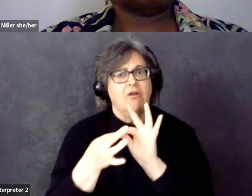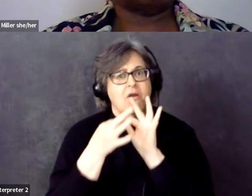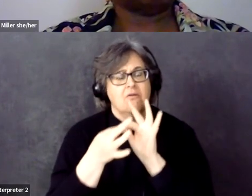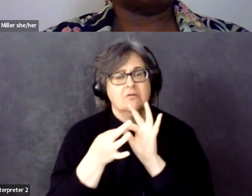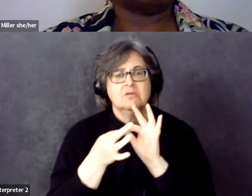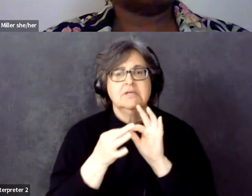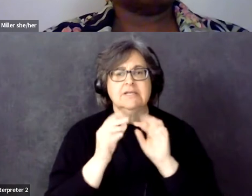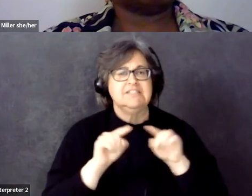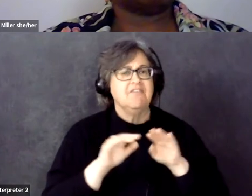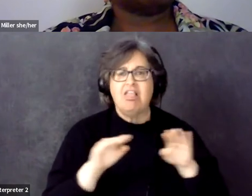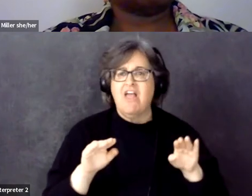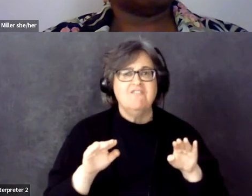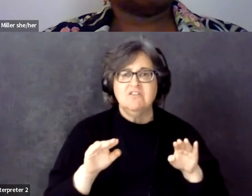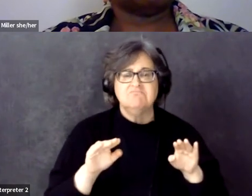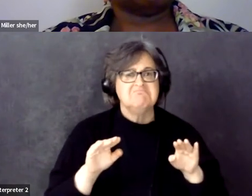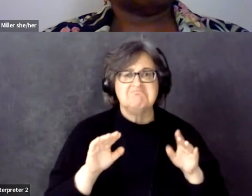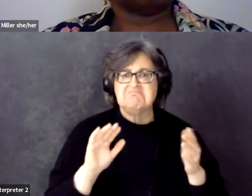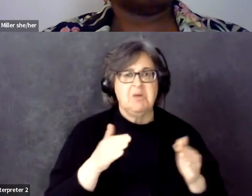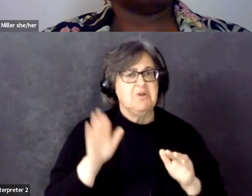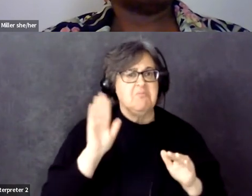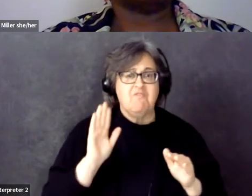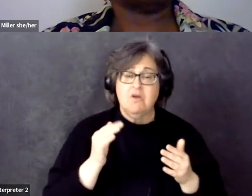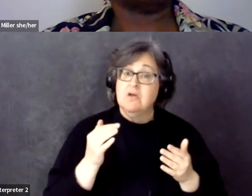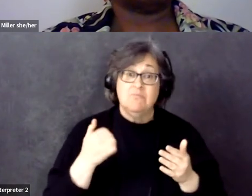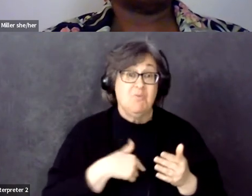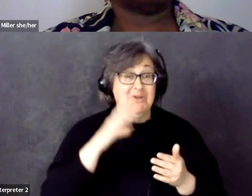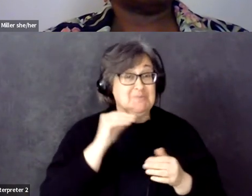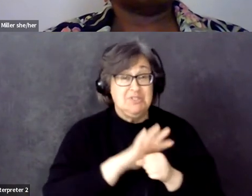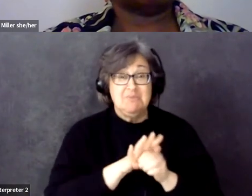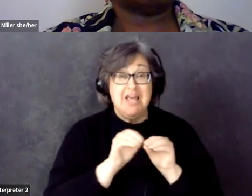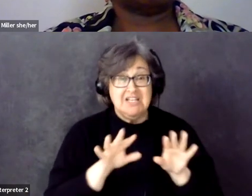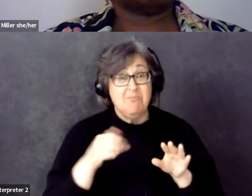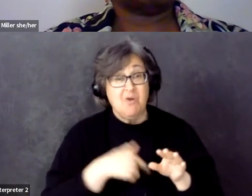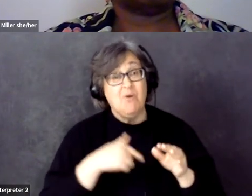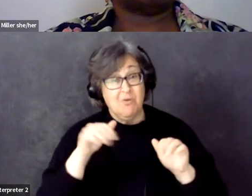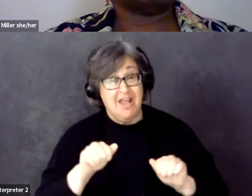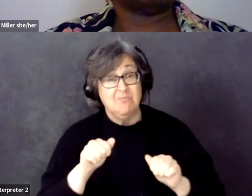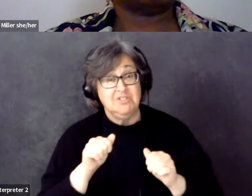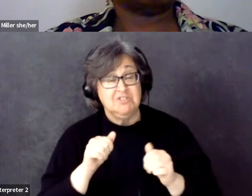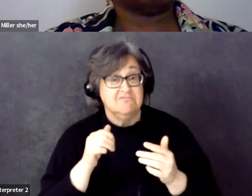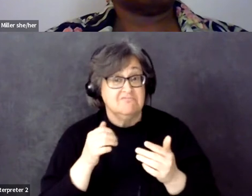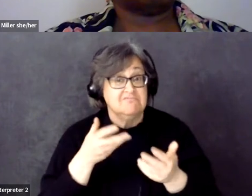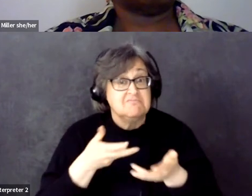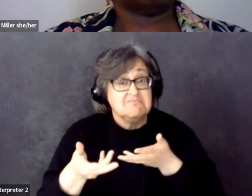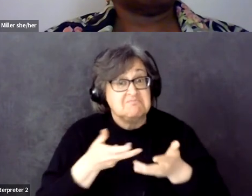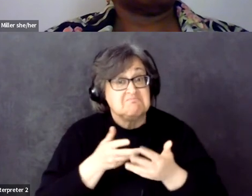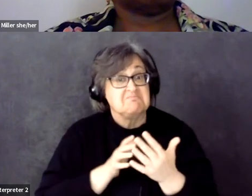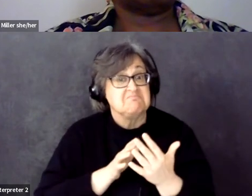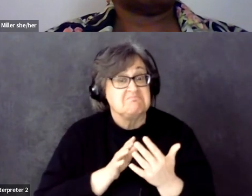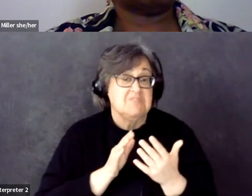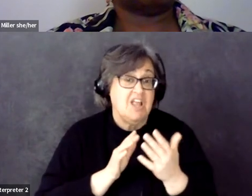a level that I don't think we would have been able to if we were not in a pandemic. Also, what you mentioned